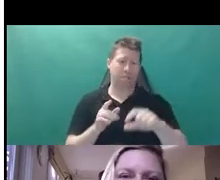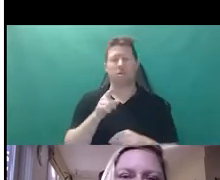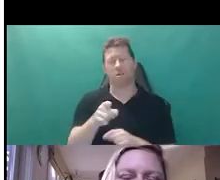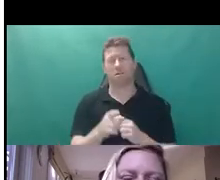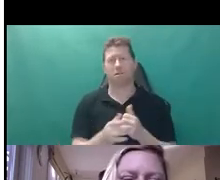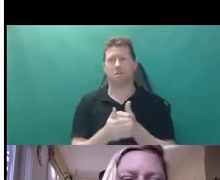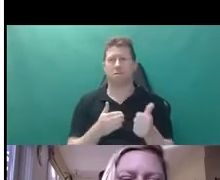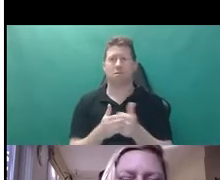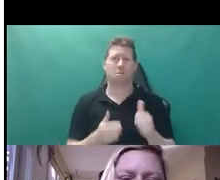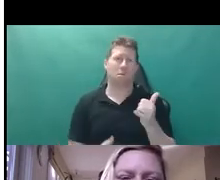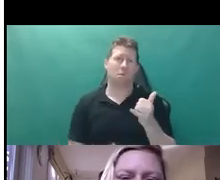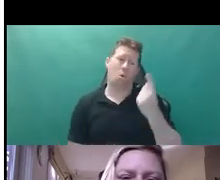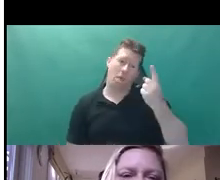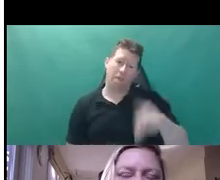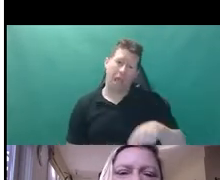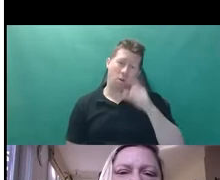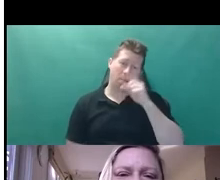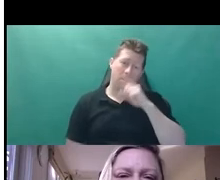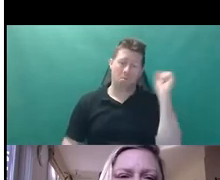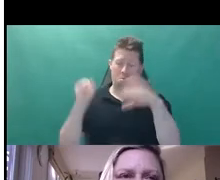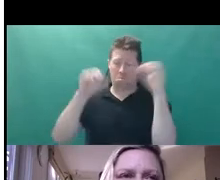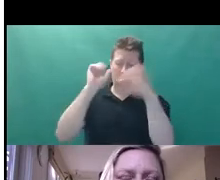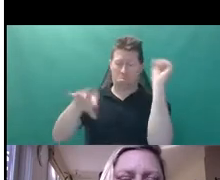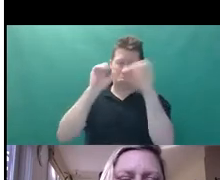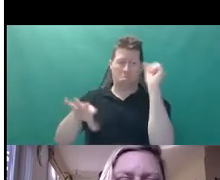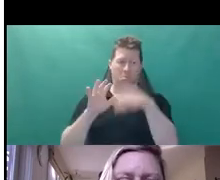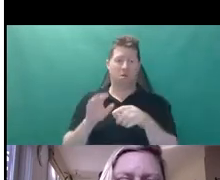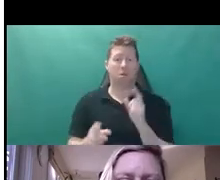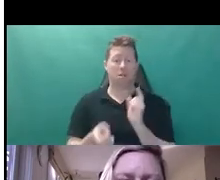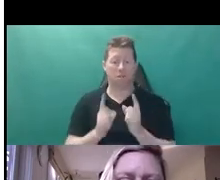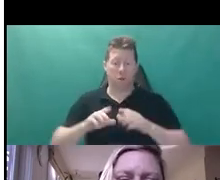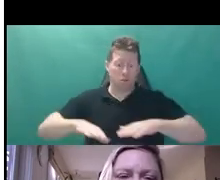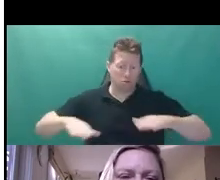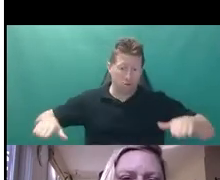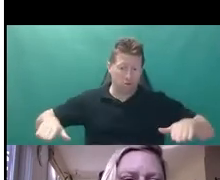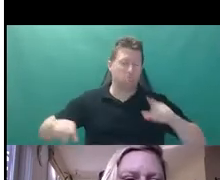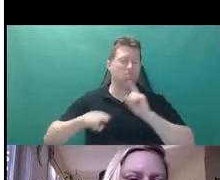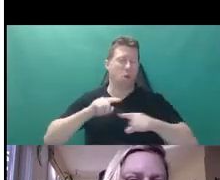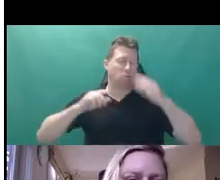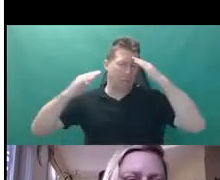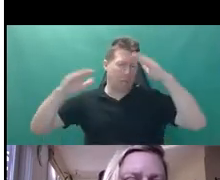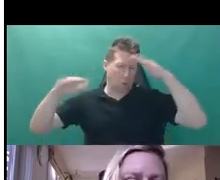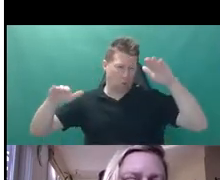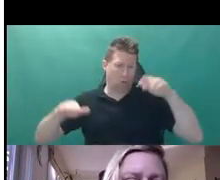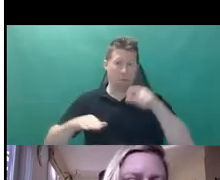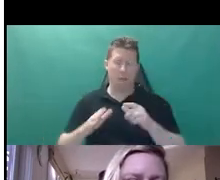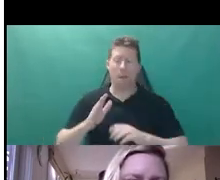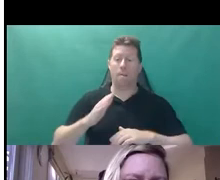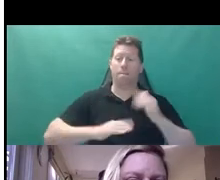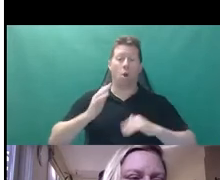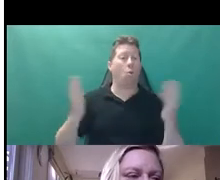a thousand people in them at any one time, sometimes children but often adults as well. And as I said they were built on the outskirts of